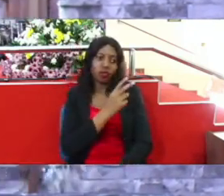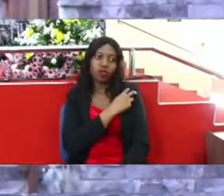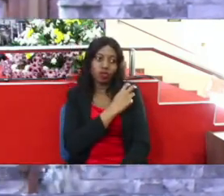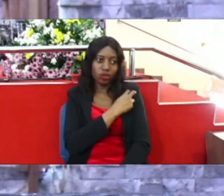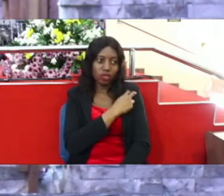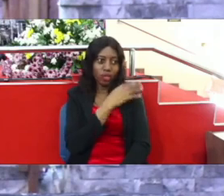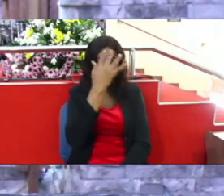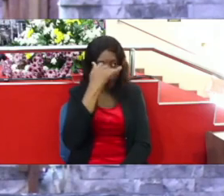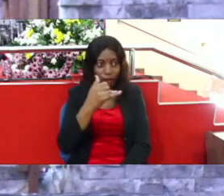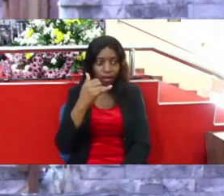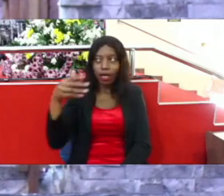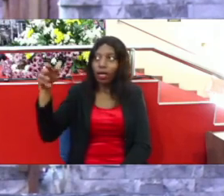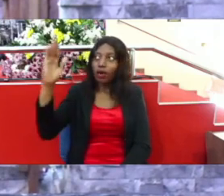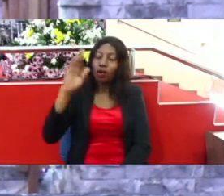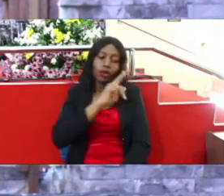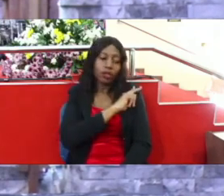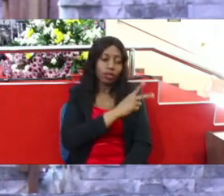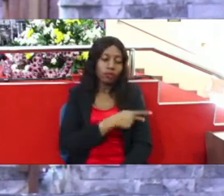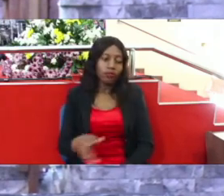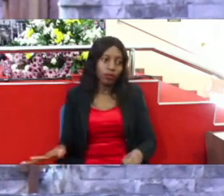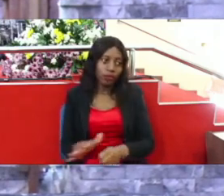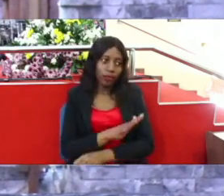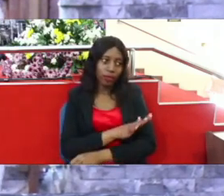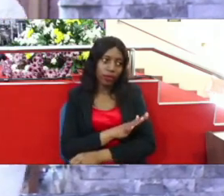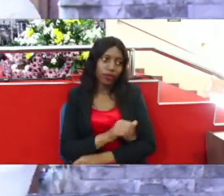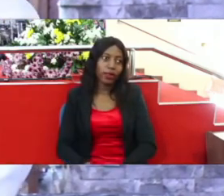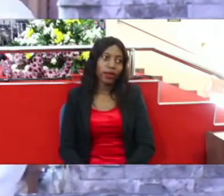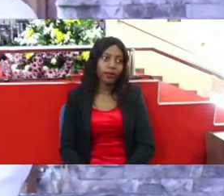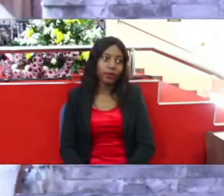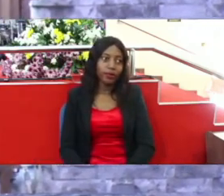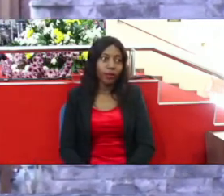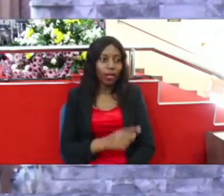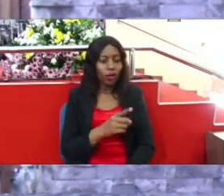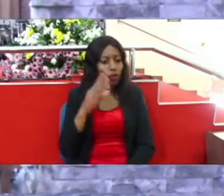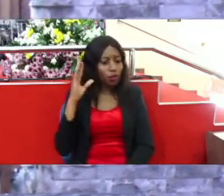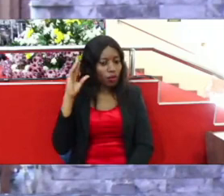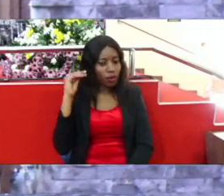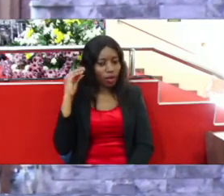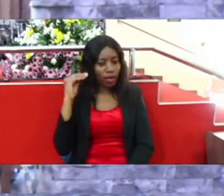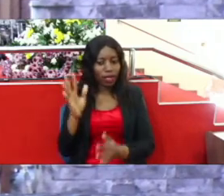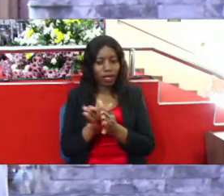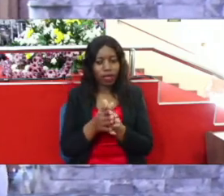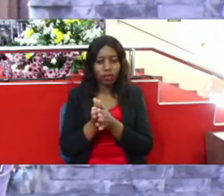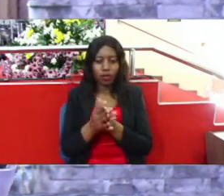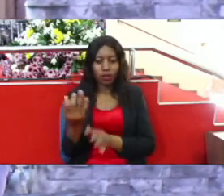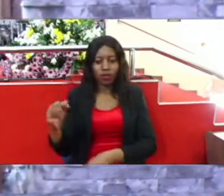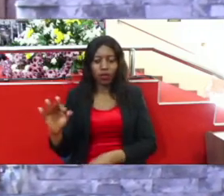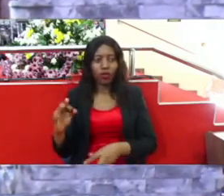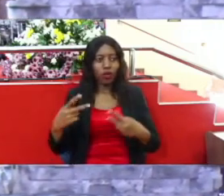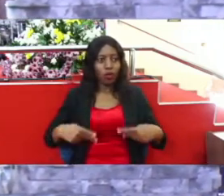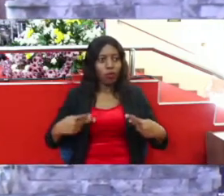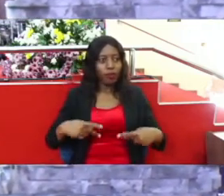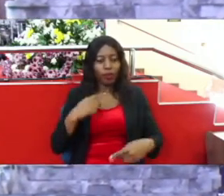kwa njia zake sababu yeye ni huru. Have you heard of stories of people who when they're about to give their inheritance? Sijui